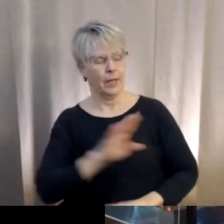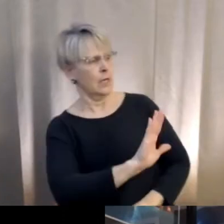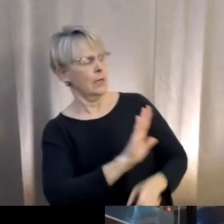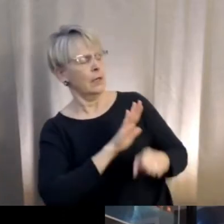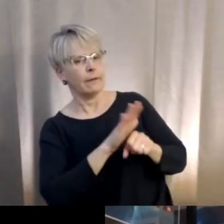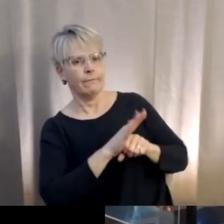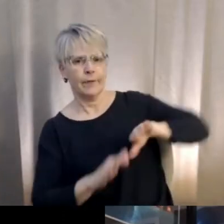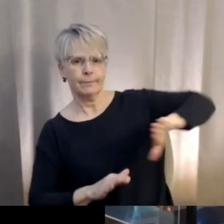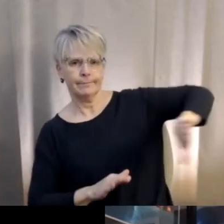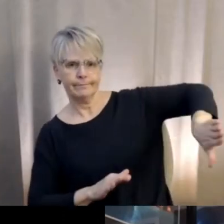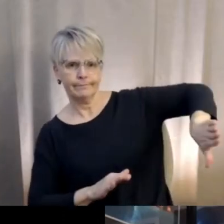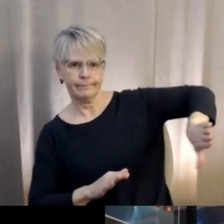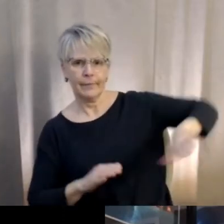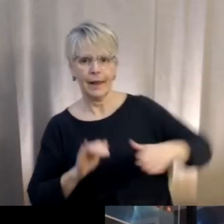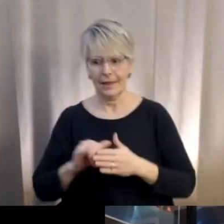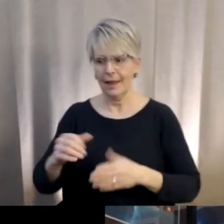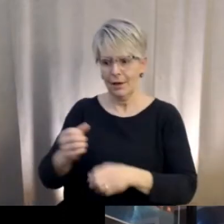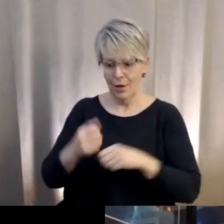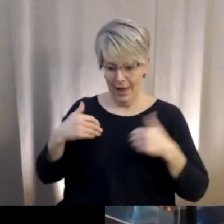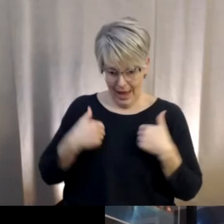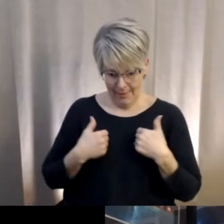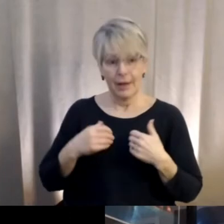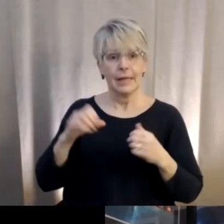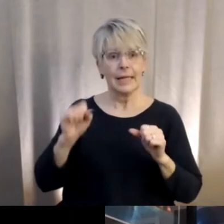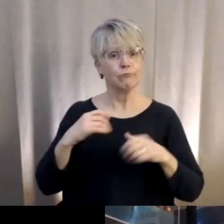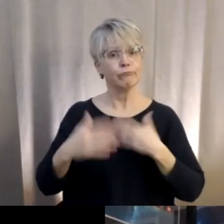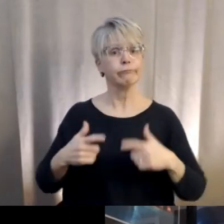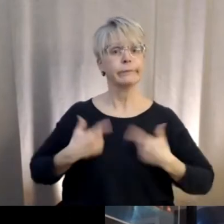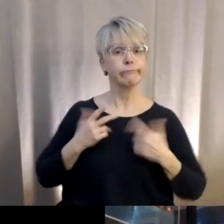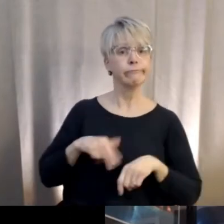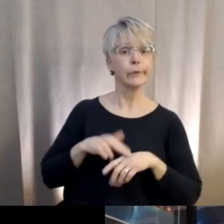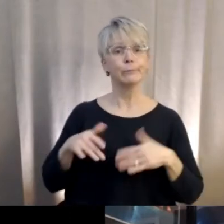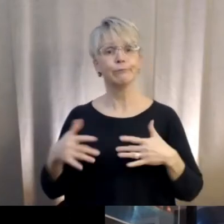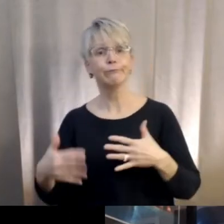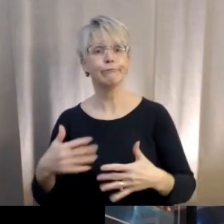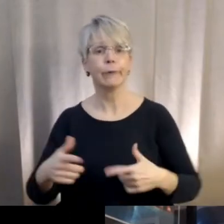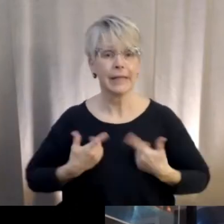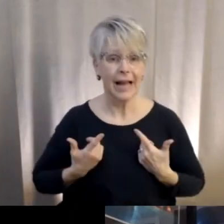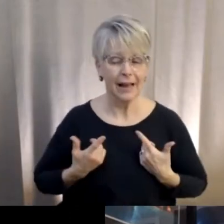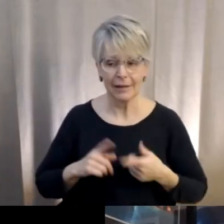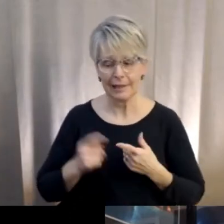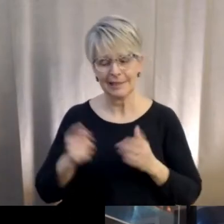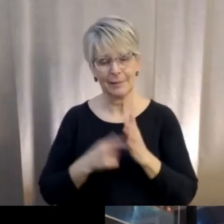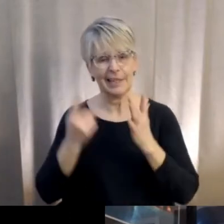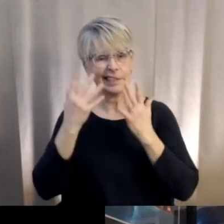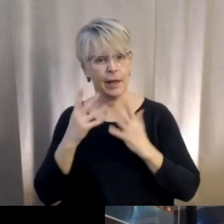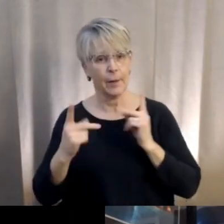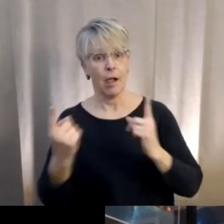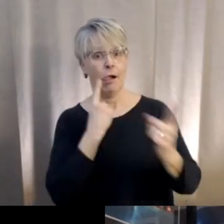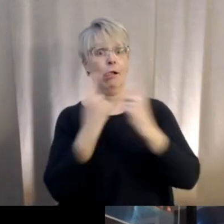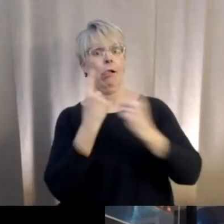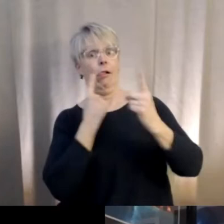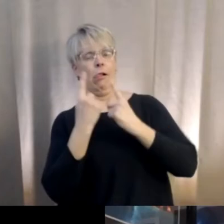interested, which is why they got the animal, so they could live their daily lives. So it's kind of an unfortunate circumstance at times.